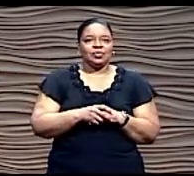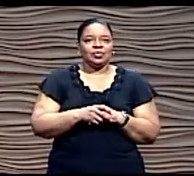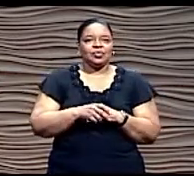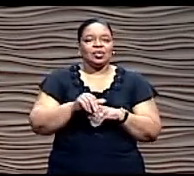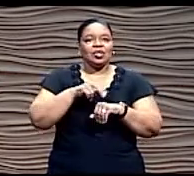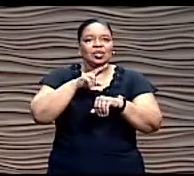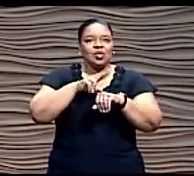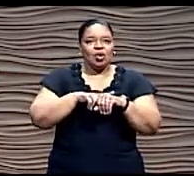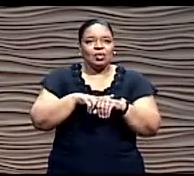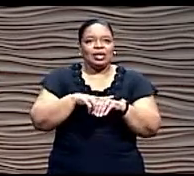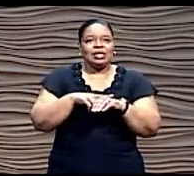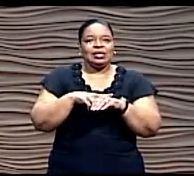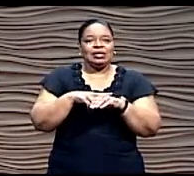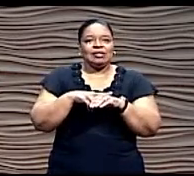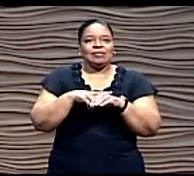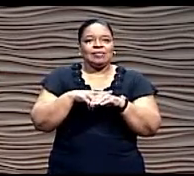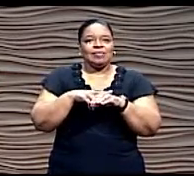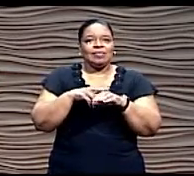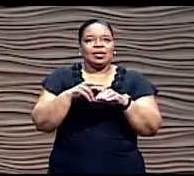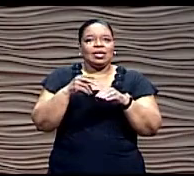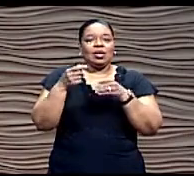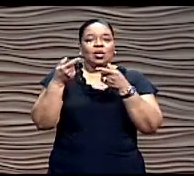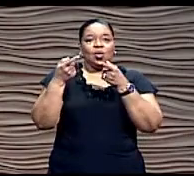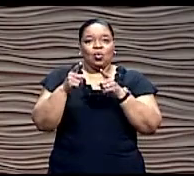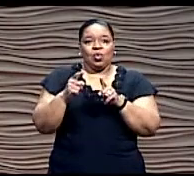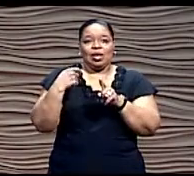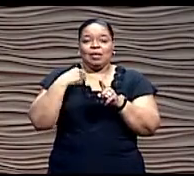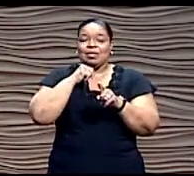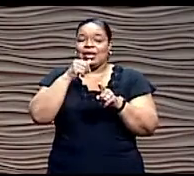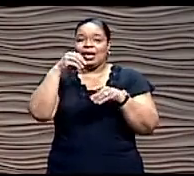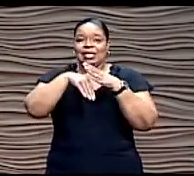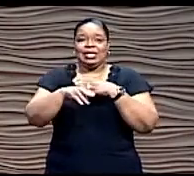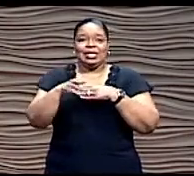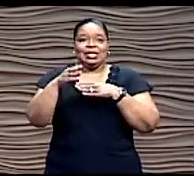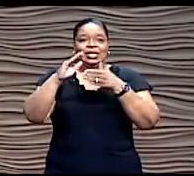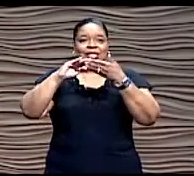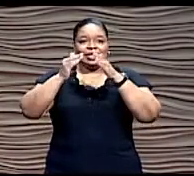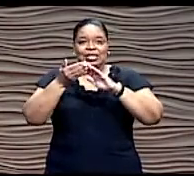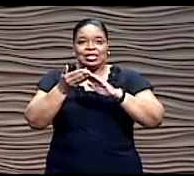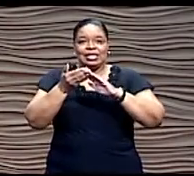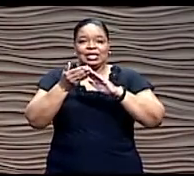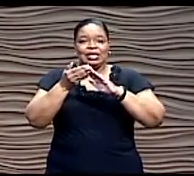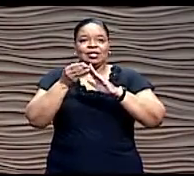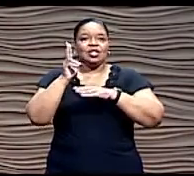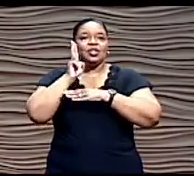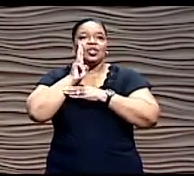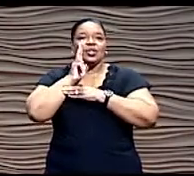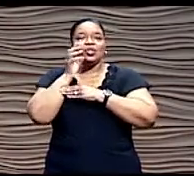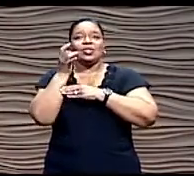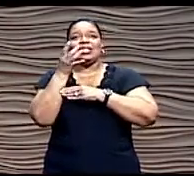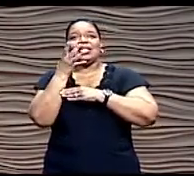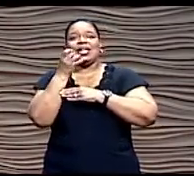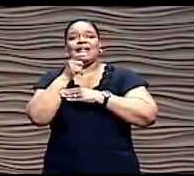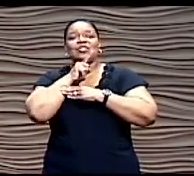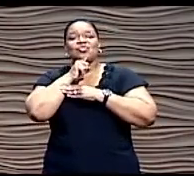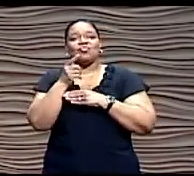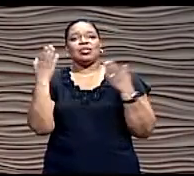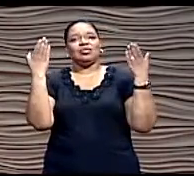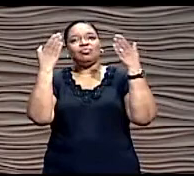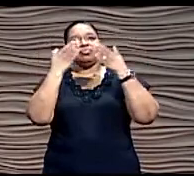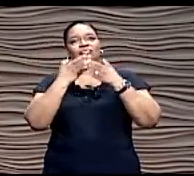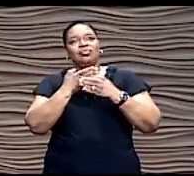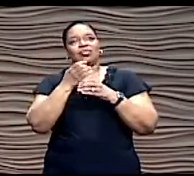Normally it's away from Houston because the lights of Houston dims the lights in the